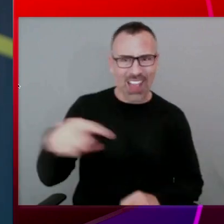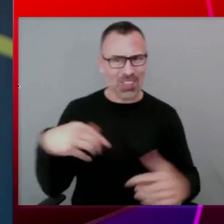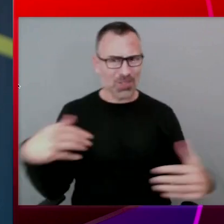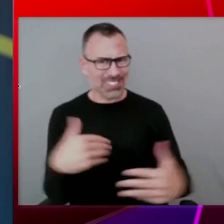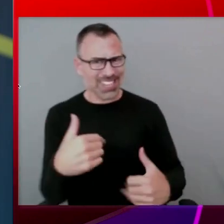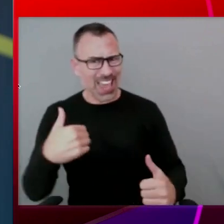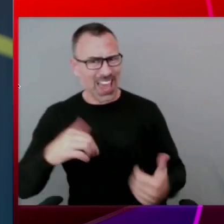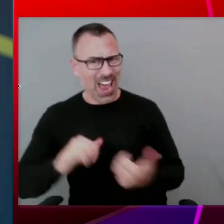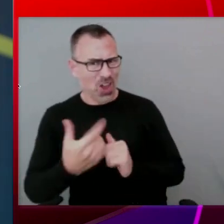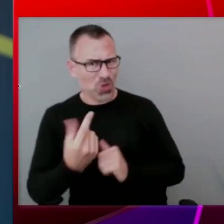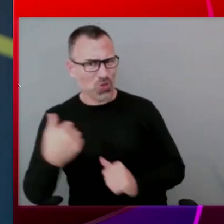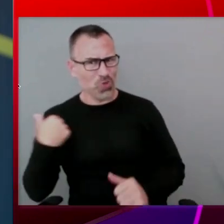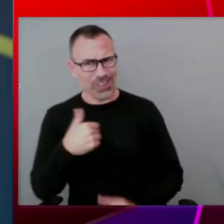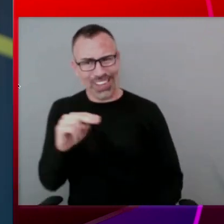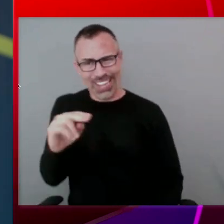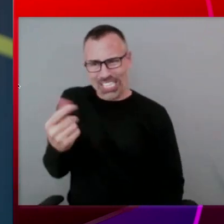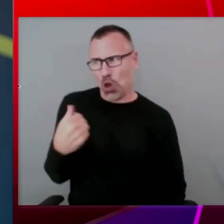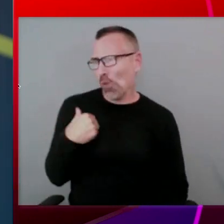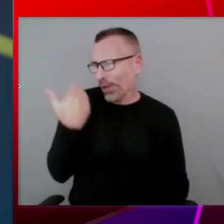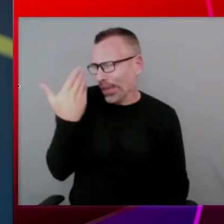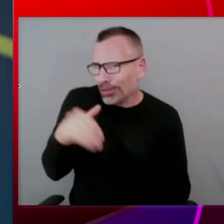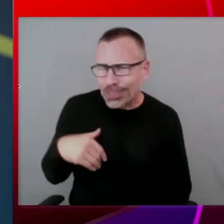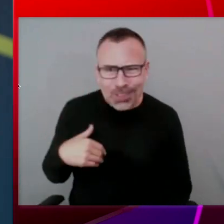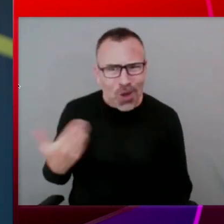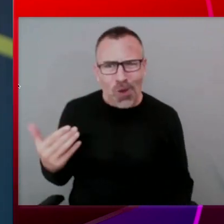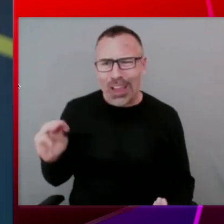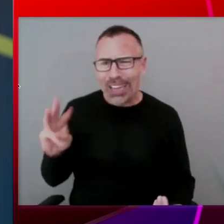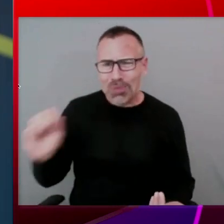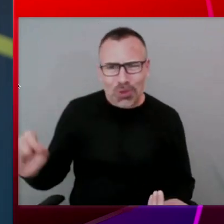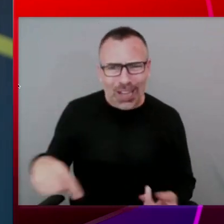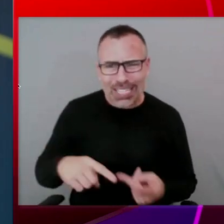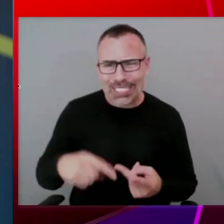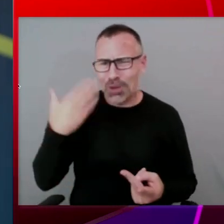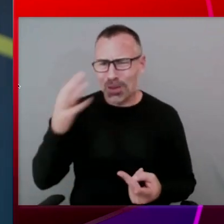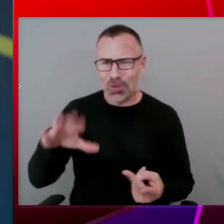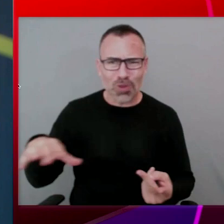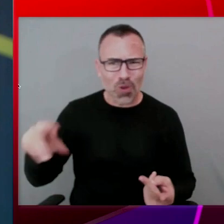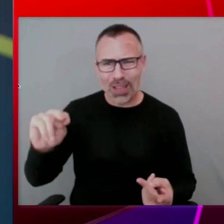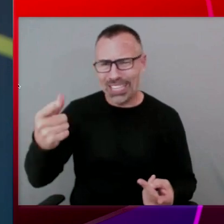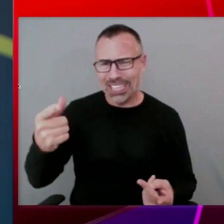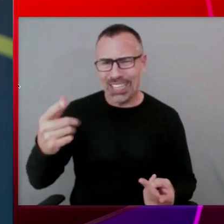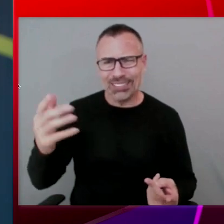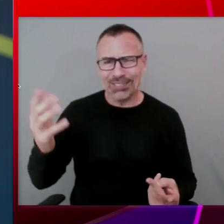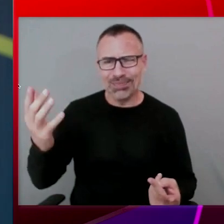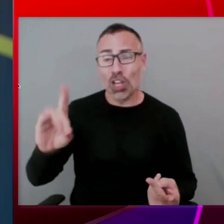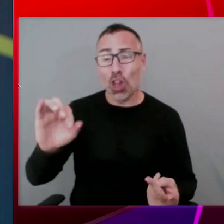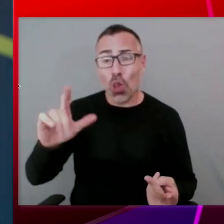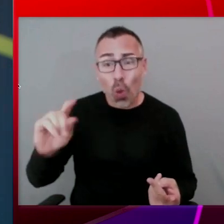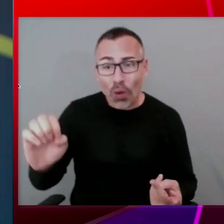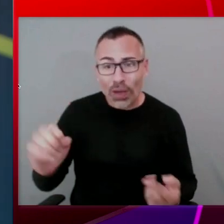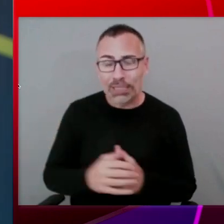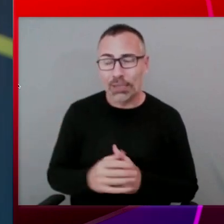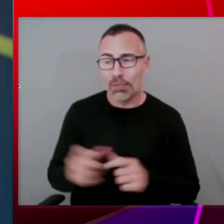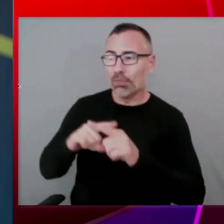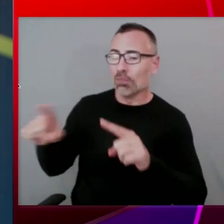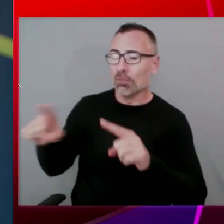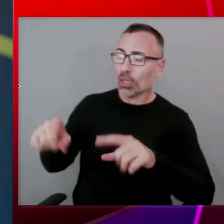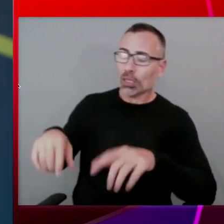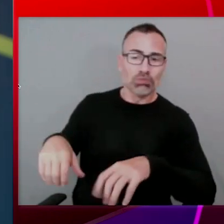don't know AWS, we don't know Deloitte. Like, this is completely new for us, and they just took to it like, ducked us to